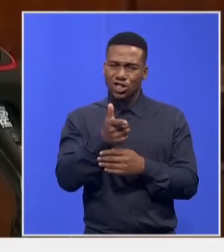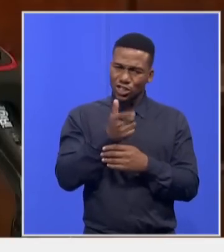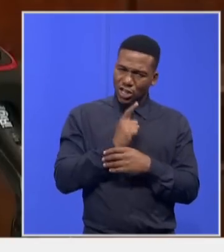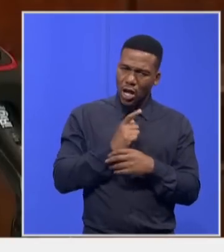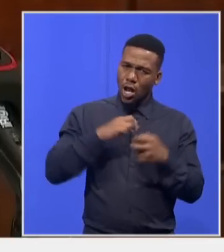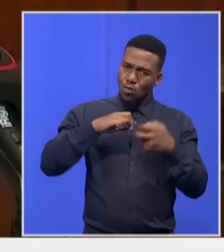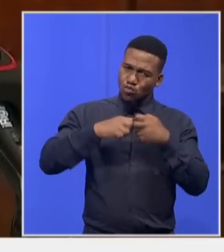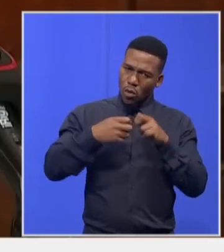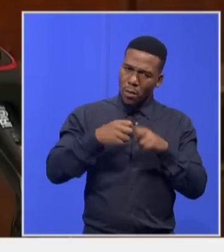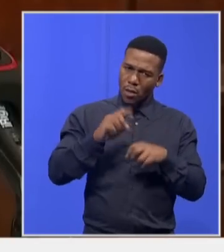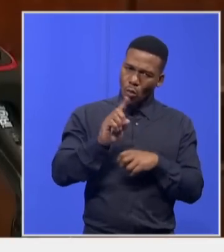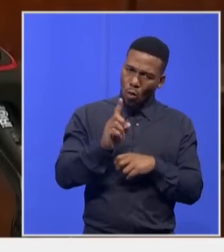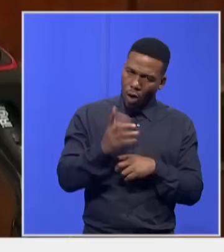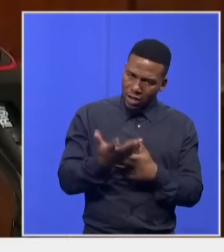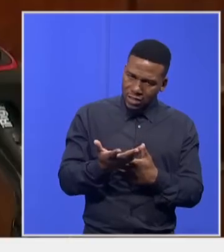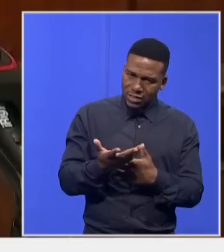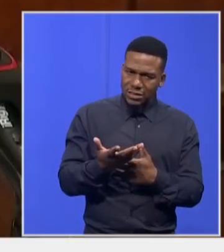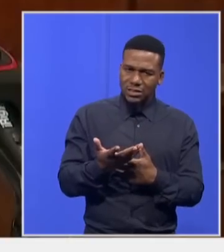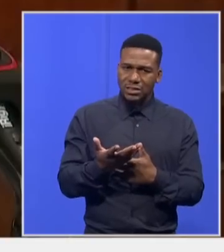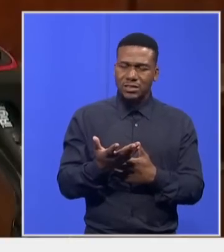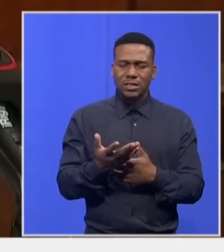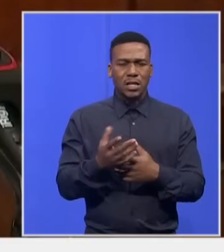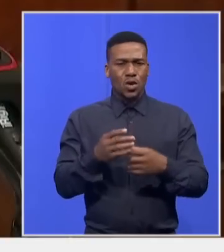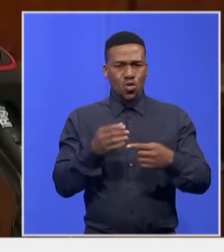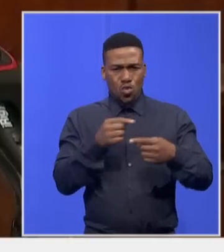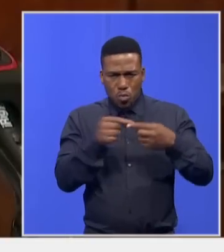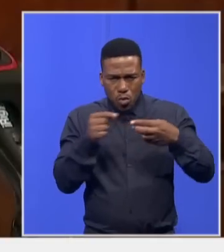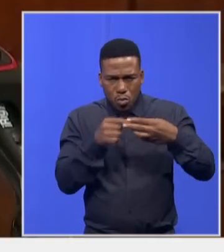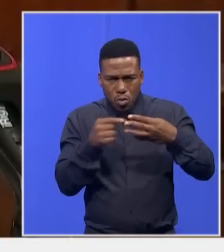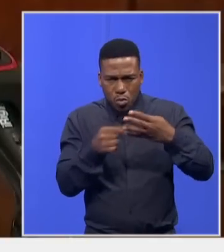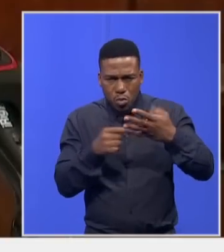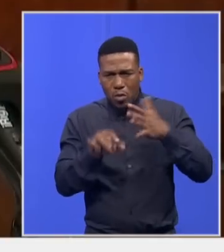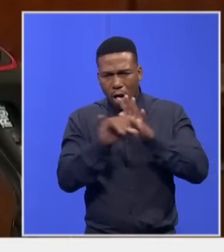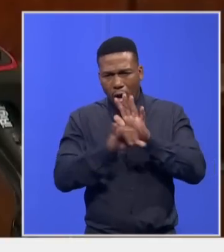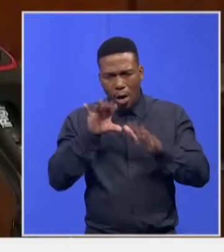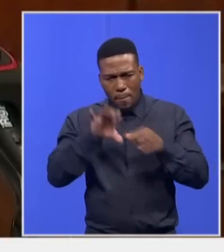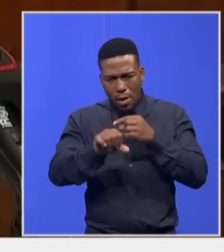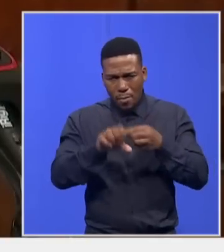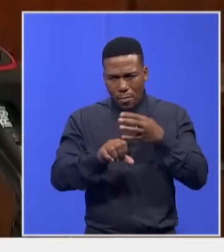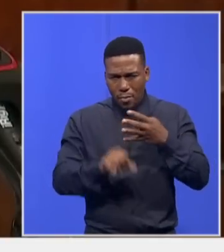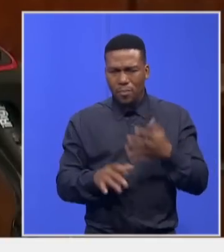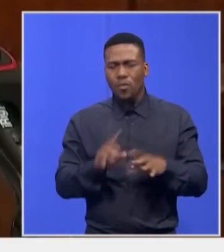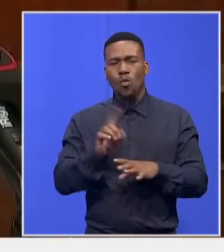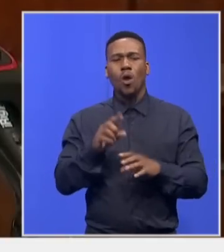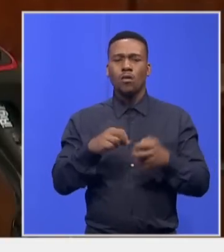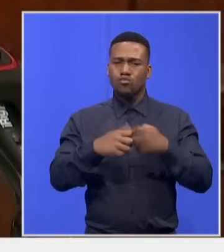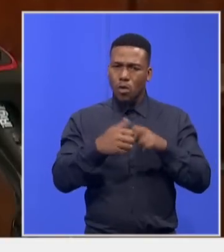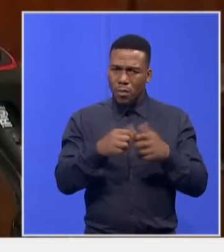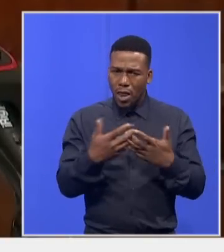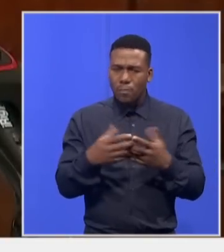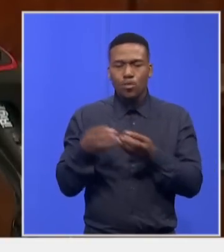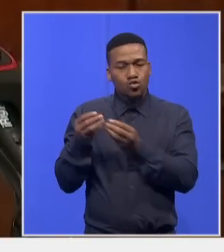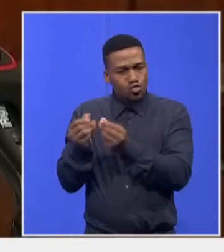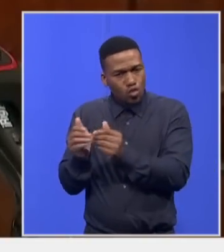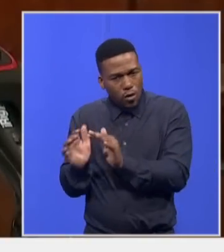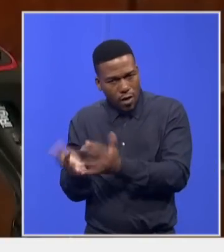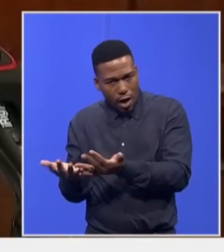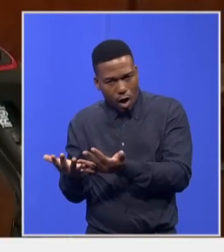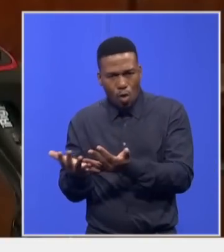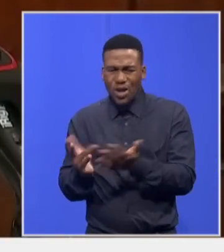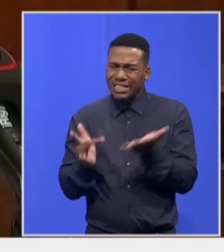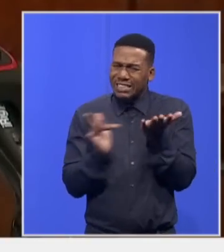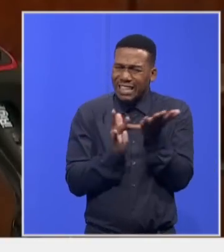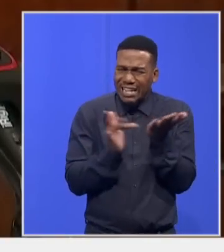the top 3, top 5 problems that you've identified, and what are the possible solutions, without getting too technical, just so that